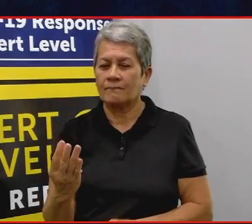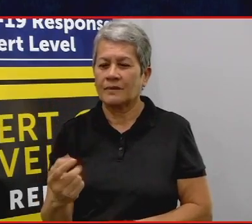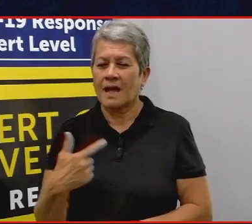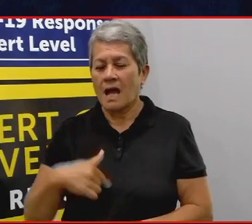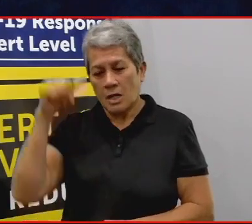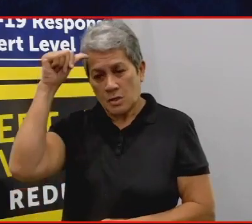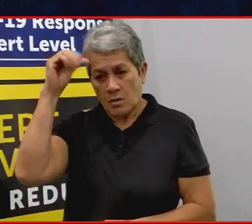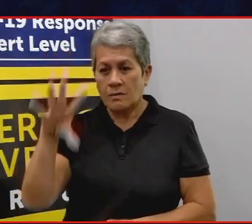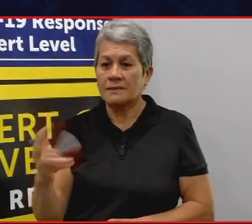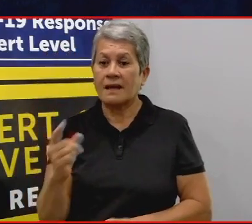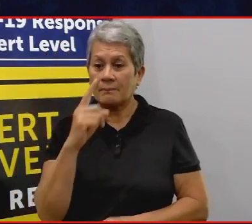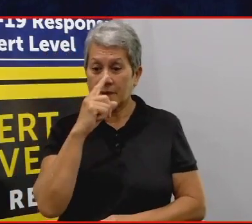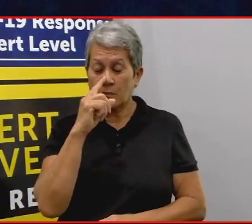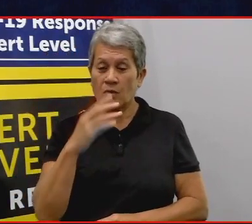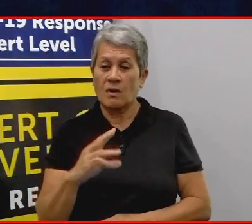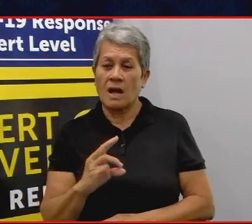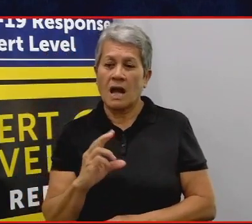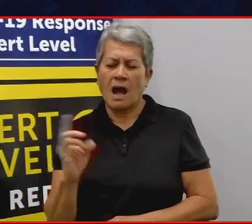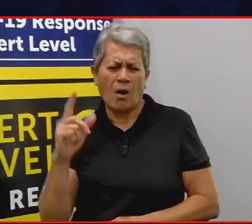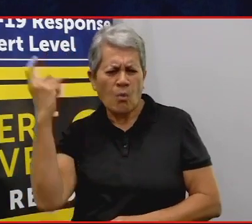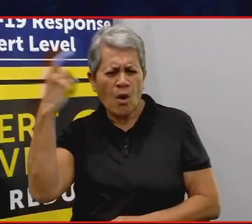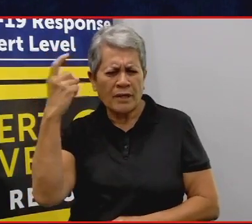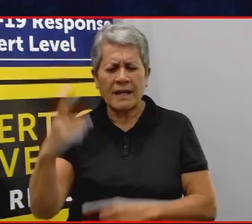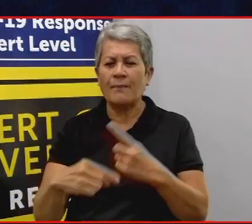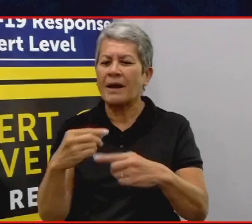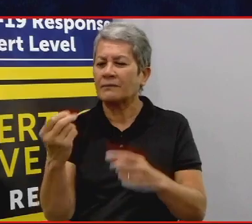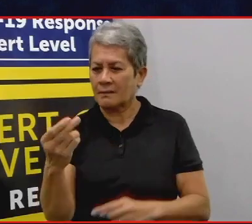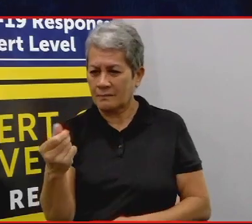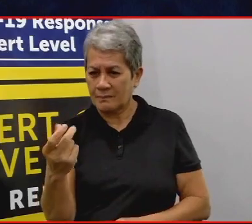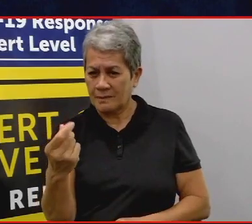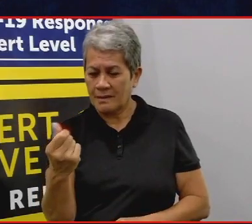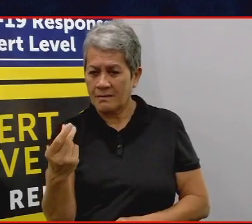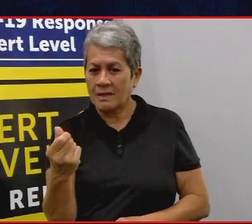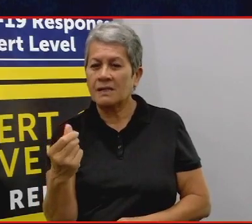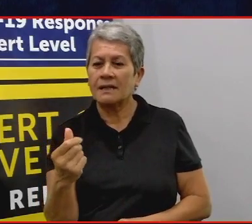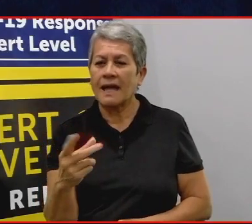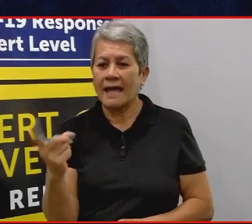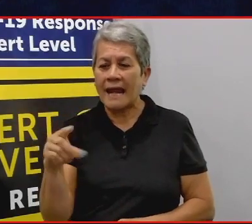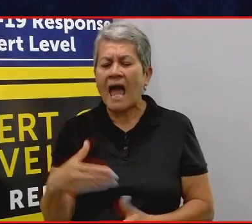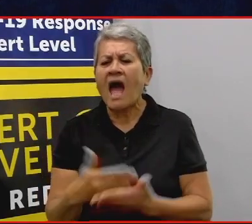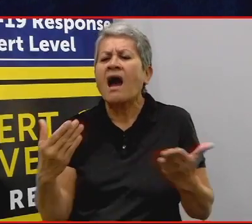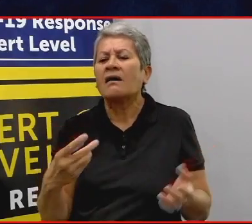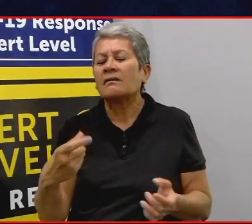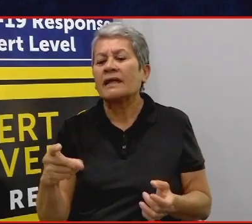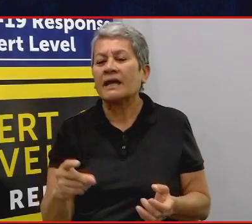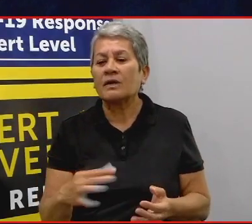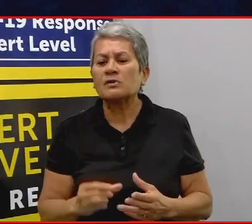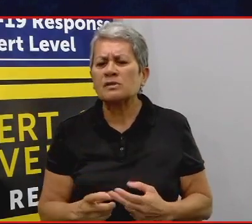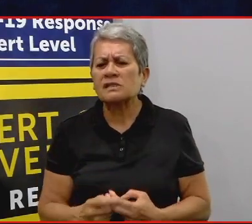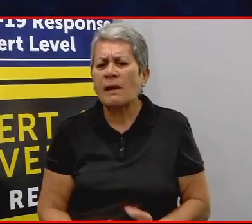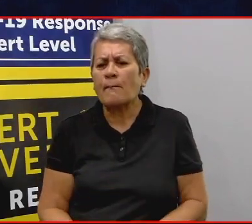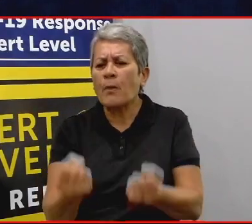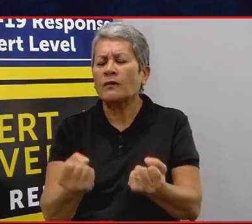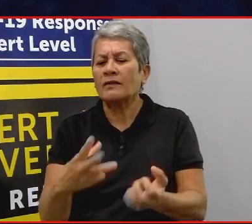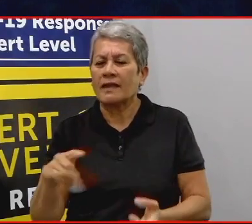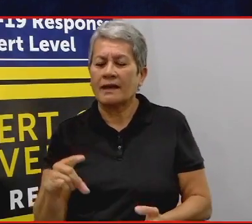I know that some people are concerned about the economy generally and how they are going to survive and support their families.